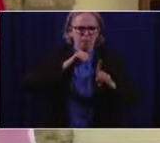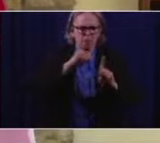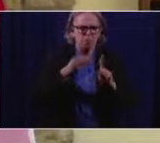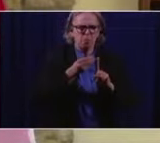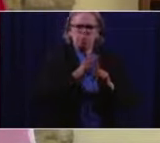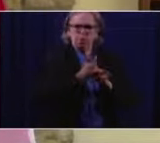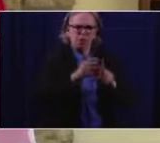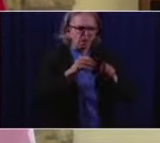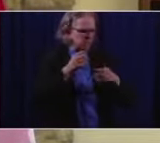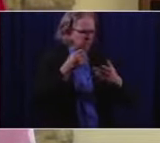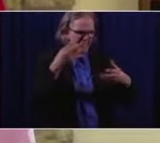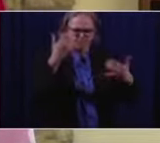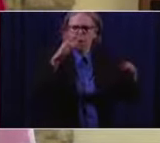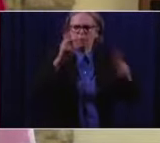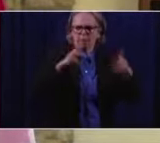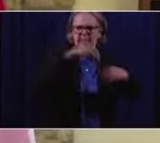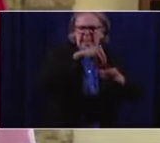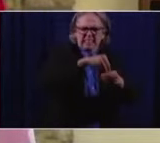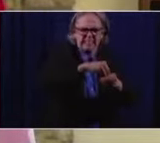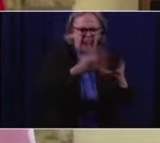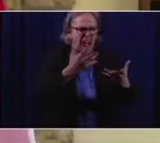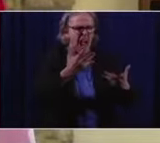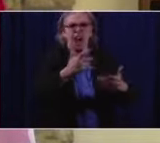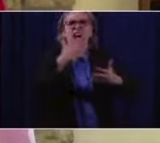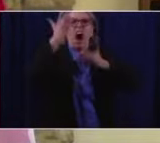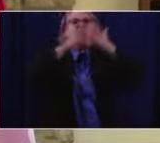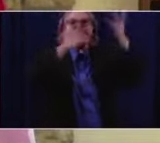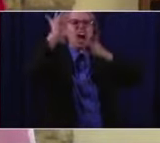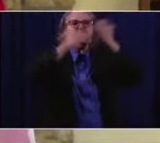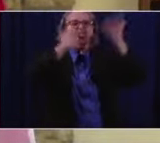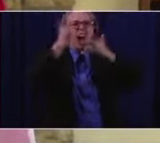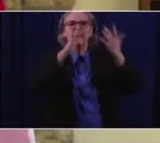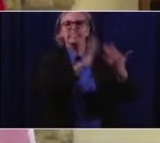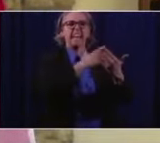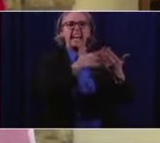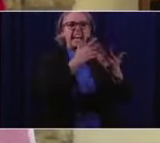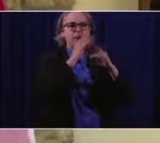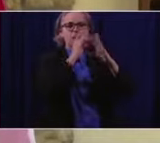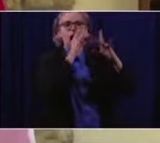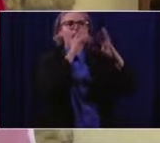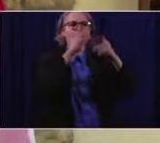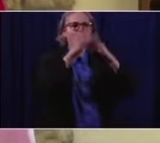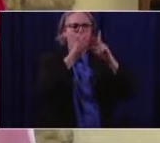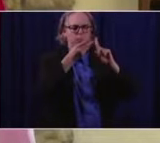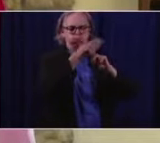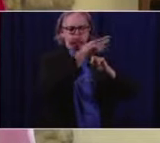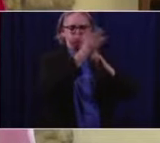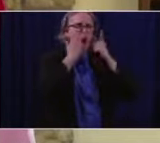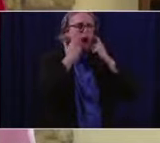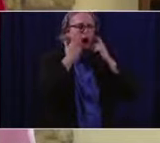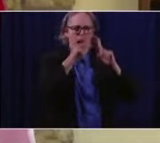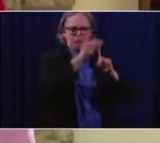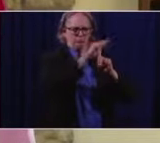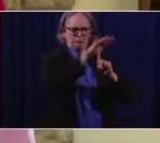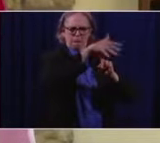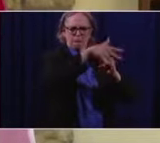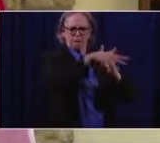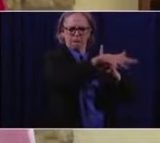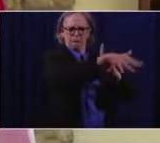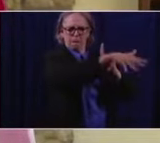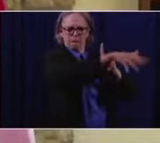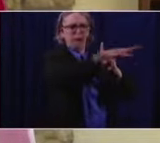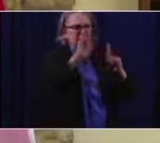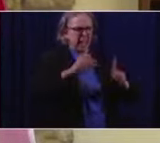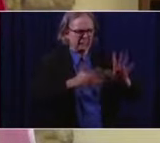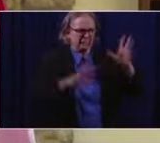They're when people are shouting, people singing, people crying. You know, these are places where we have seen a lot of the super spreader